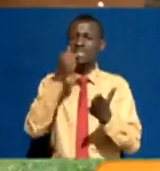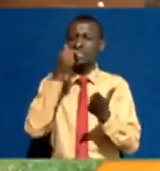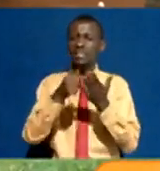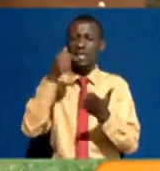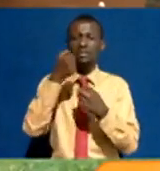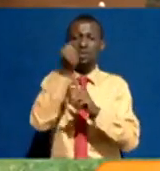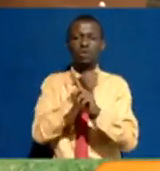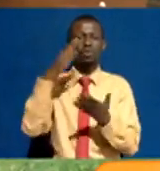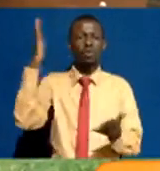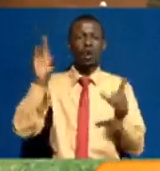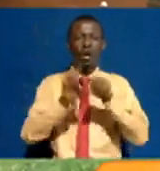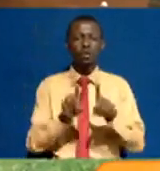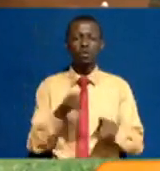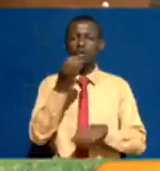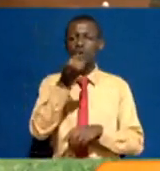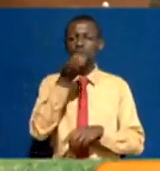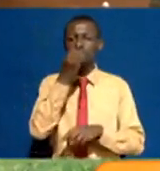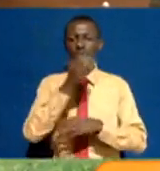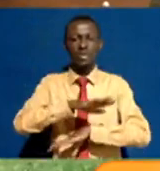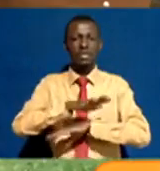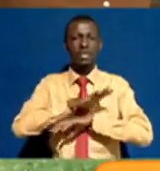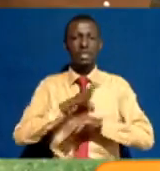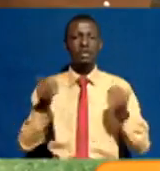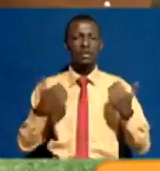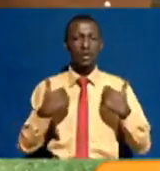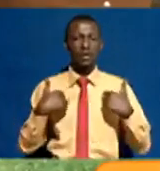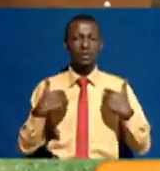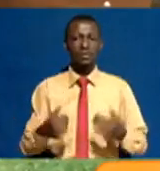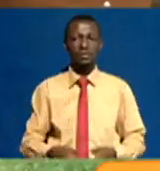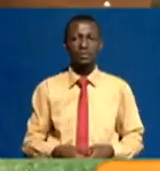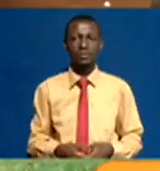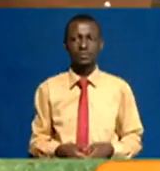and ensure food security. Laura Otieno, Citizen TV, Kisumu.